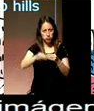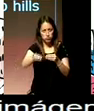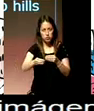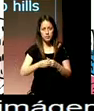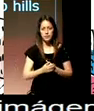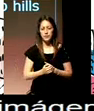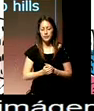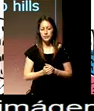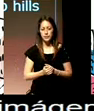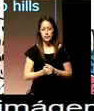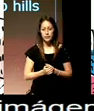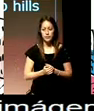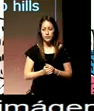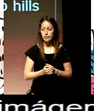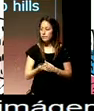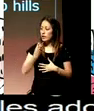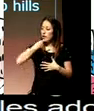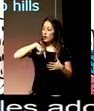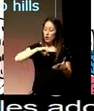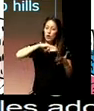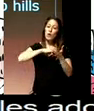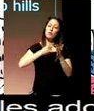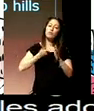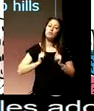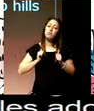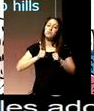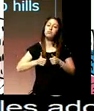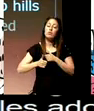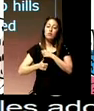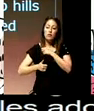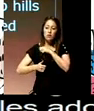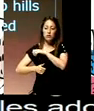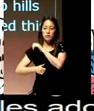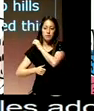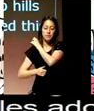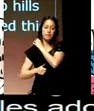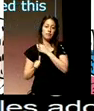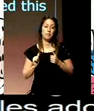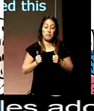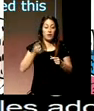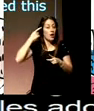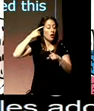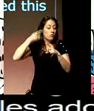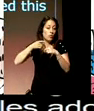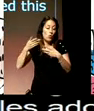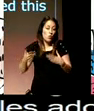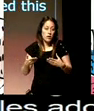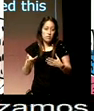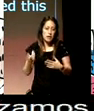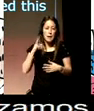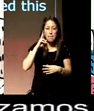We started this project to form a vision with the different foundations.